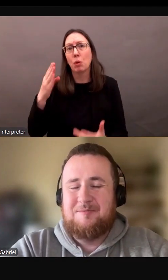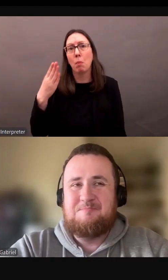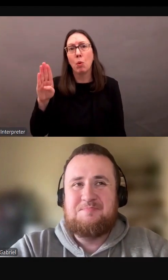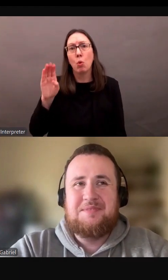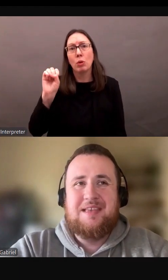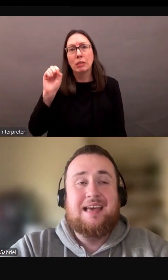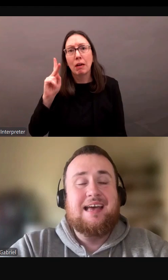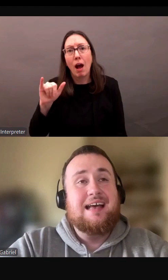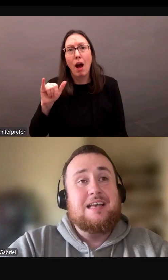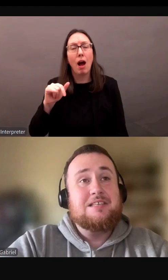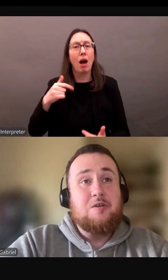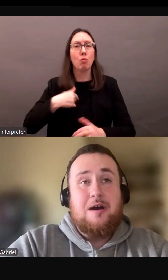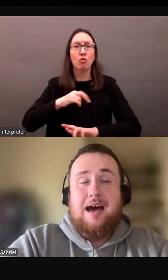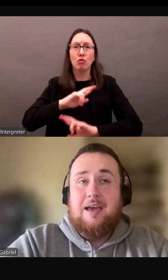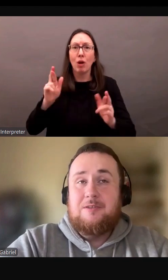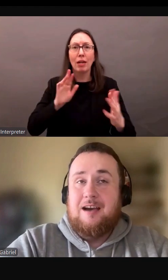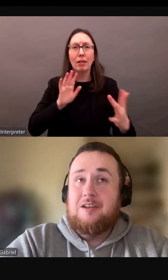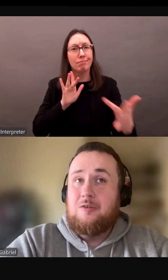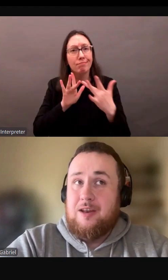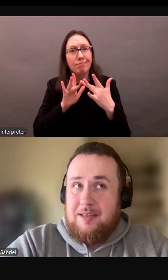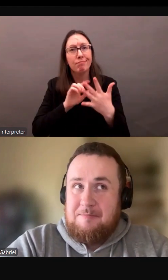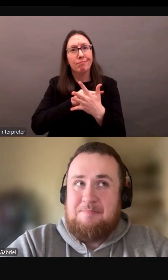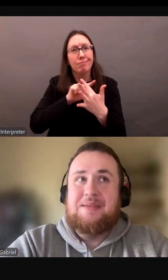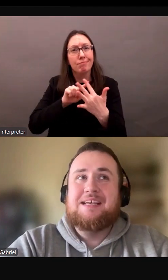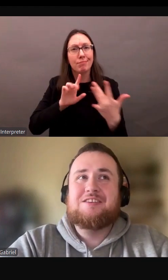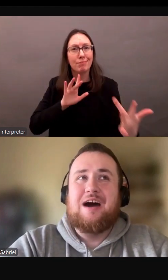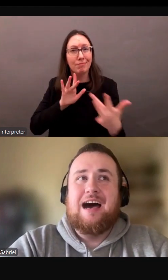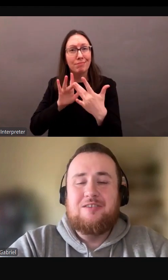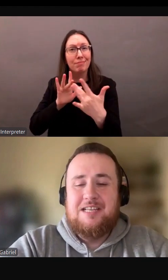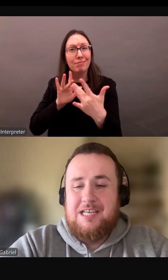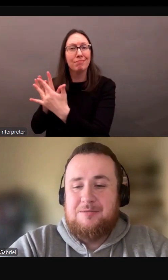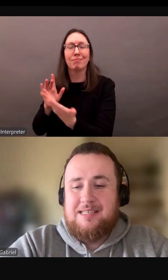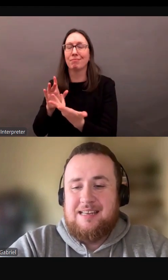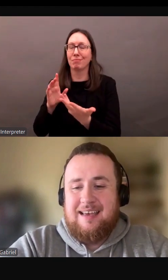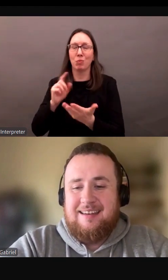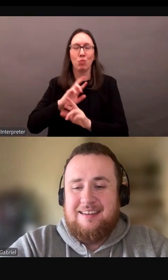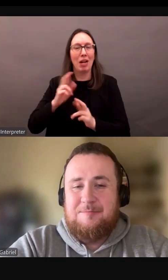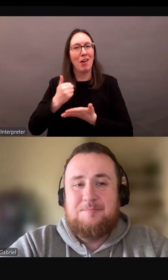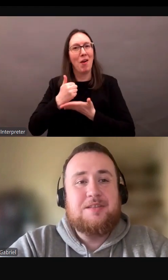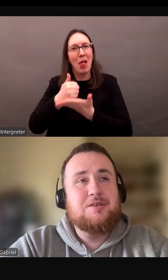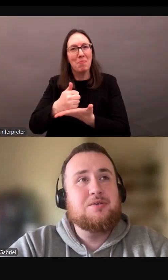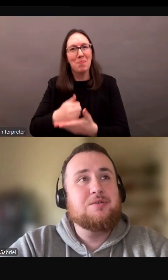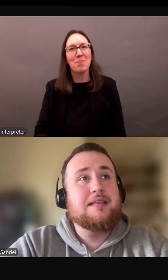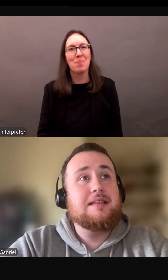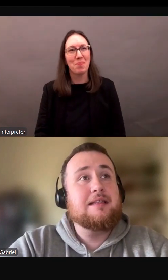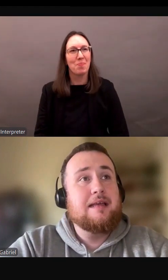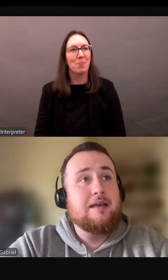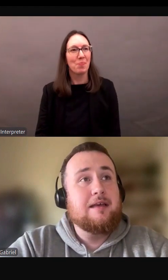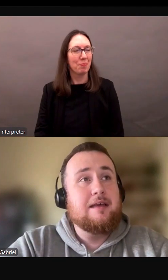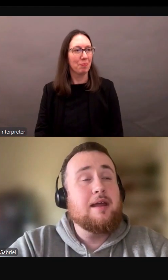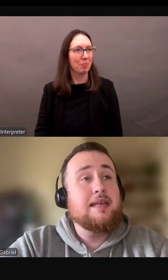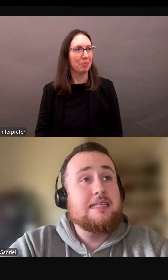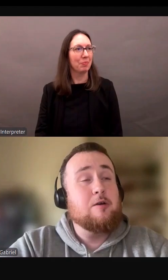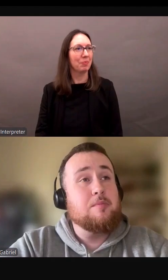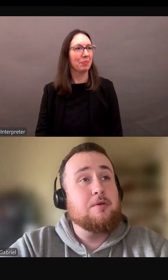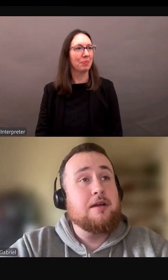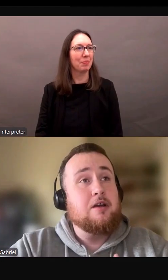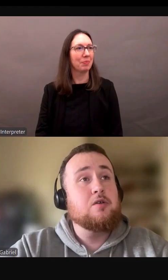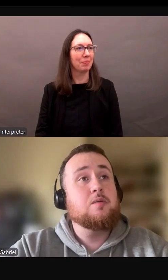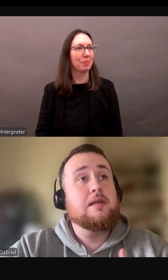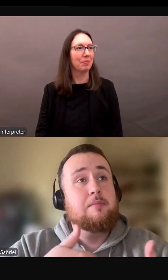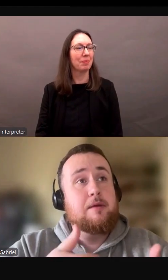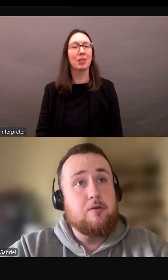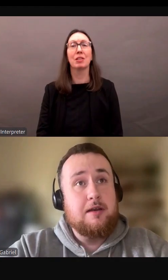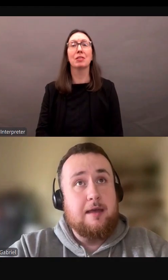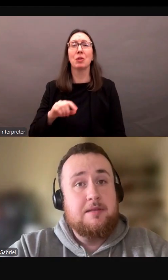are. So I've talked quite a bit, so I'm going to change my slide to what is Helperbird and go